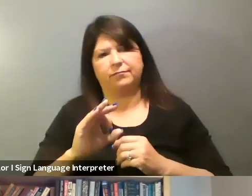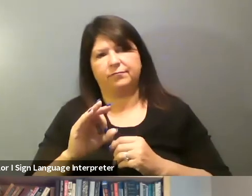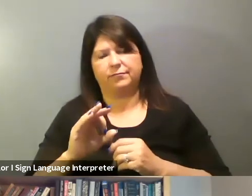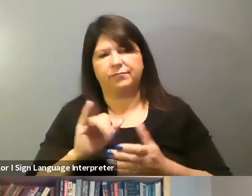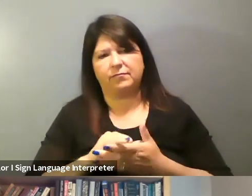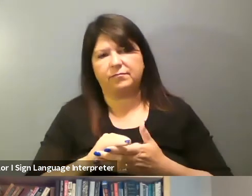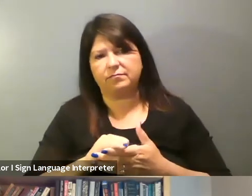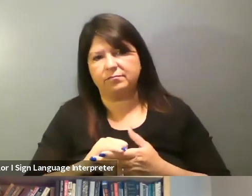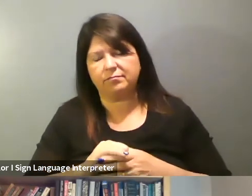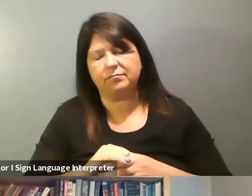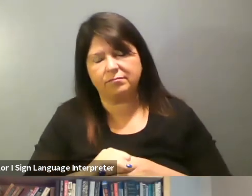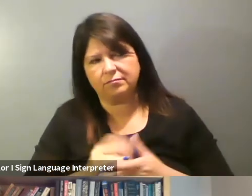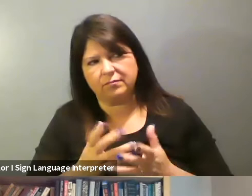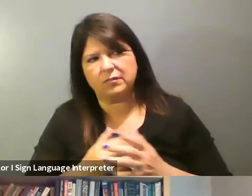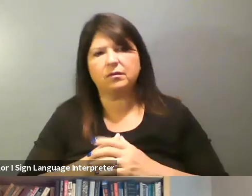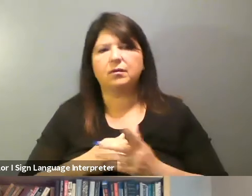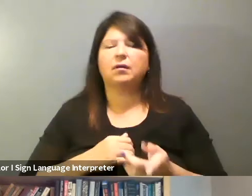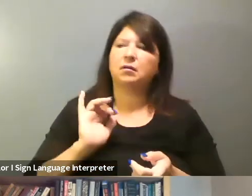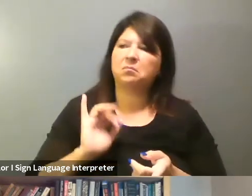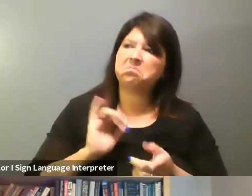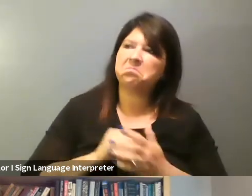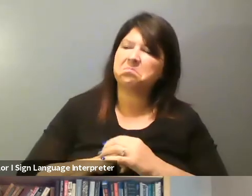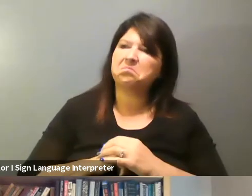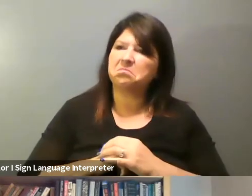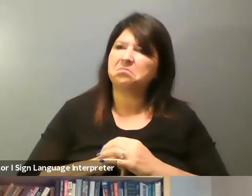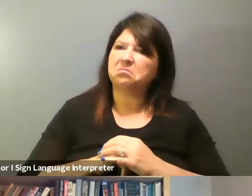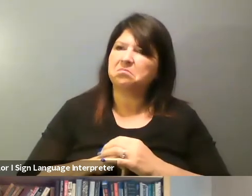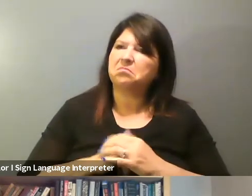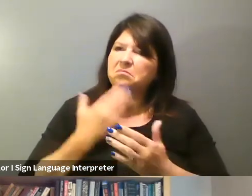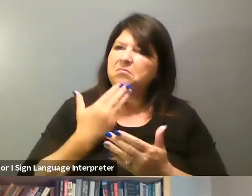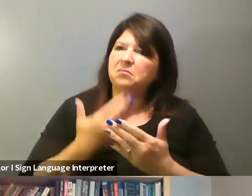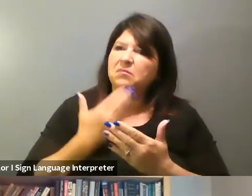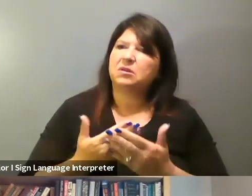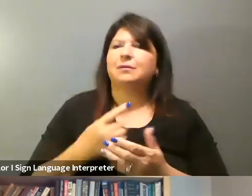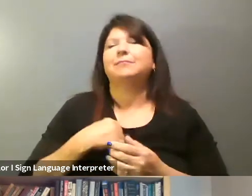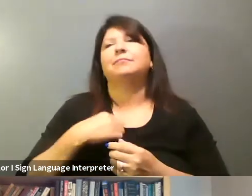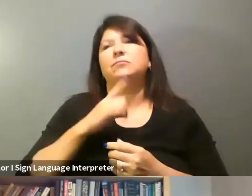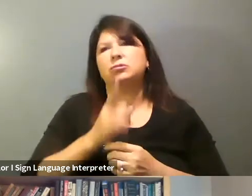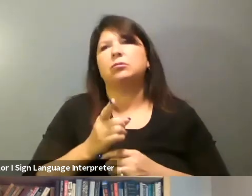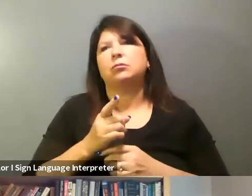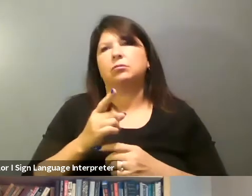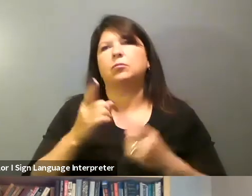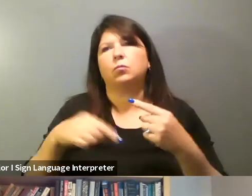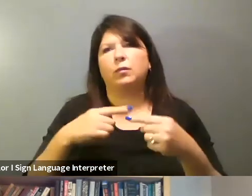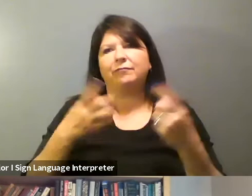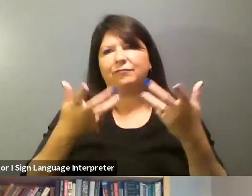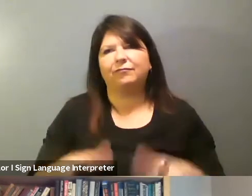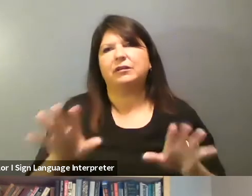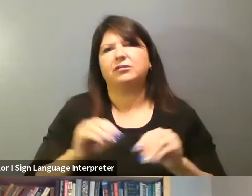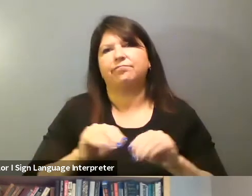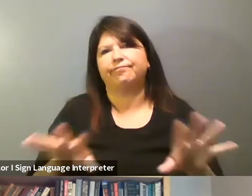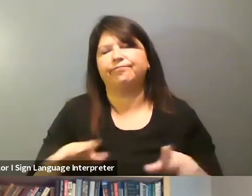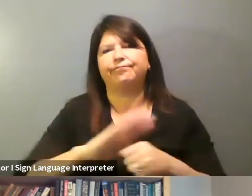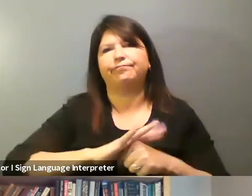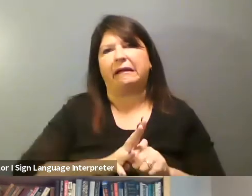wonderful. So I'm sure once this pandemic ends, you're going to even get more mileage out of this film. Let's jump back over to Cleo.